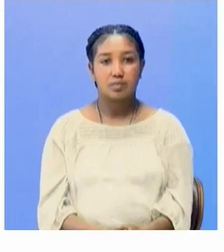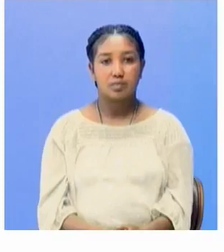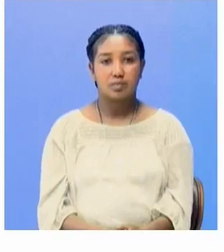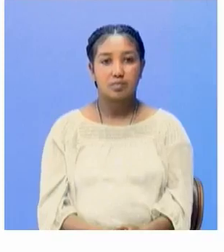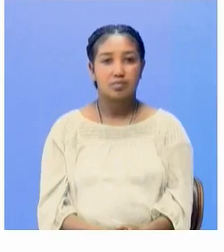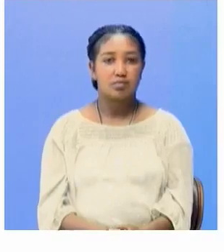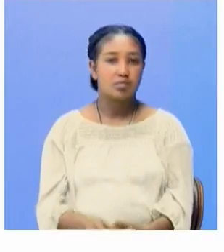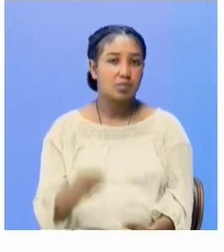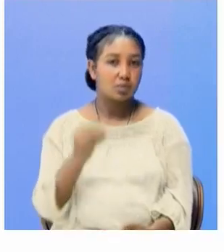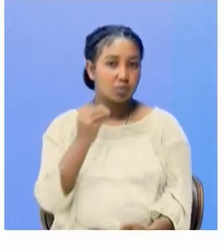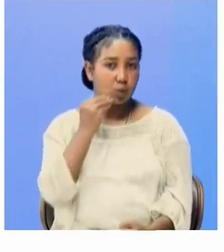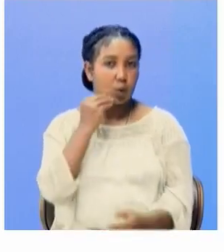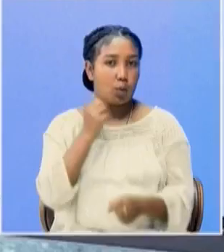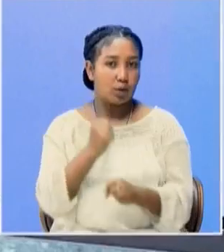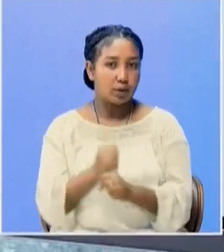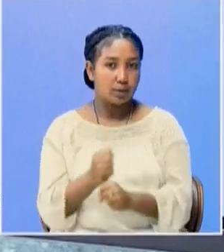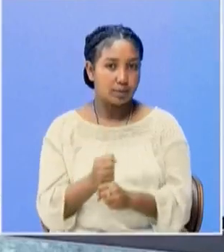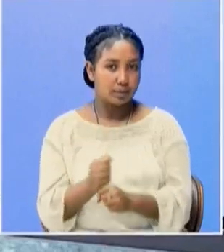Homework.